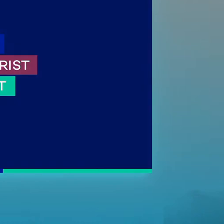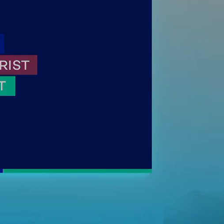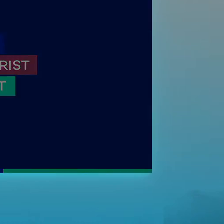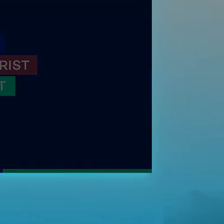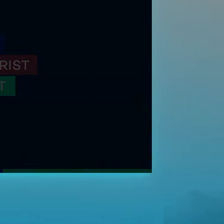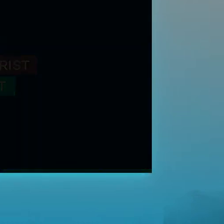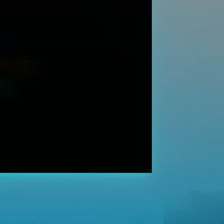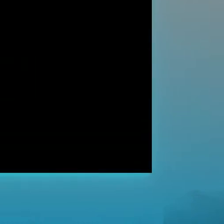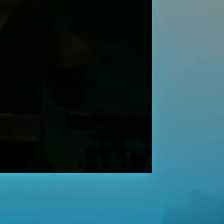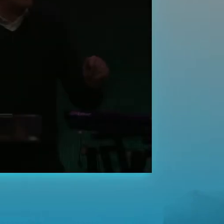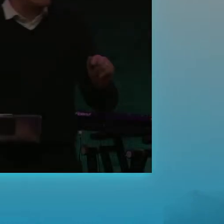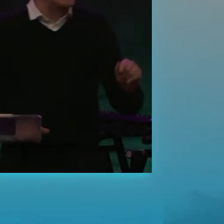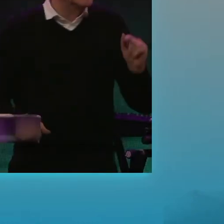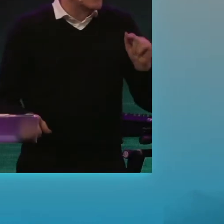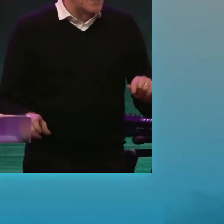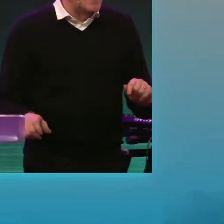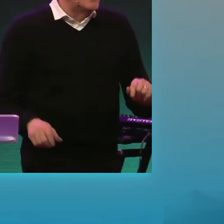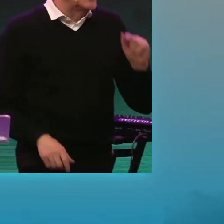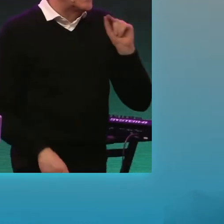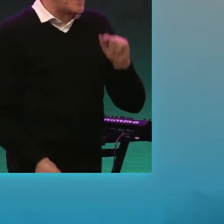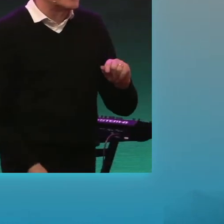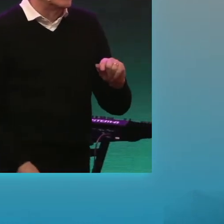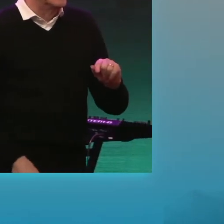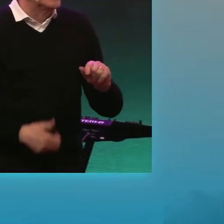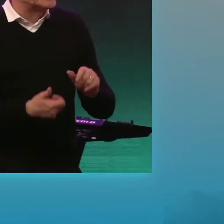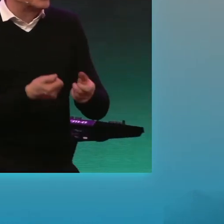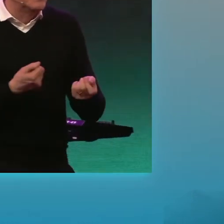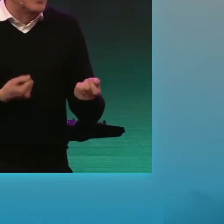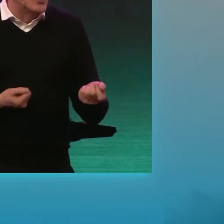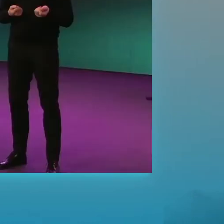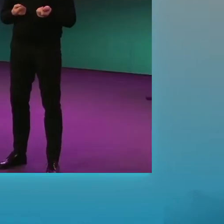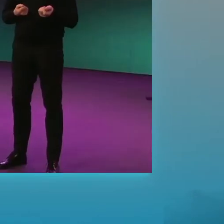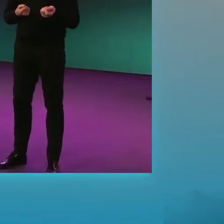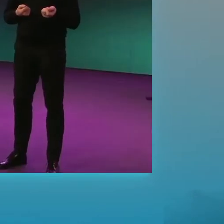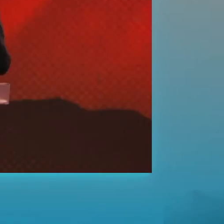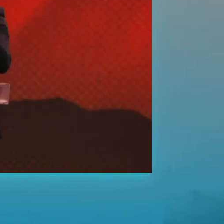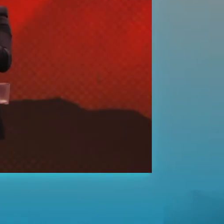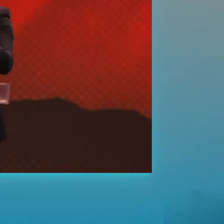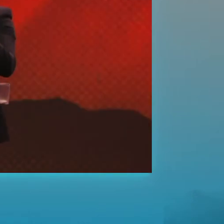Who is moving on the waters?